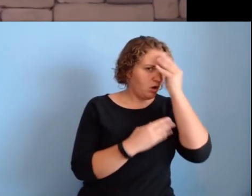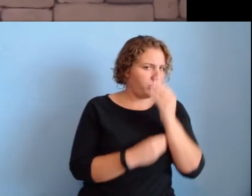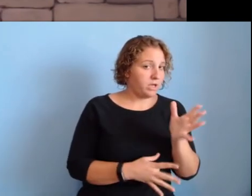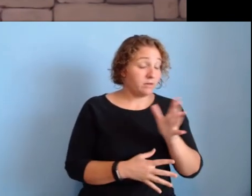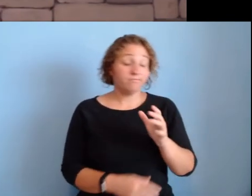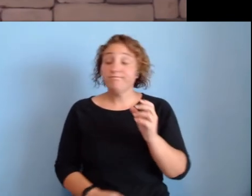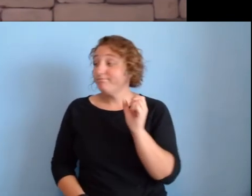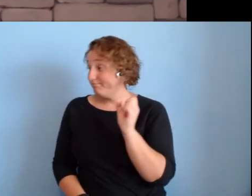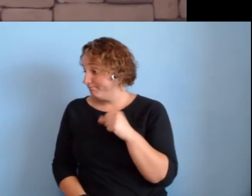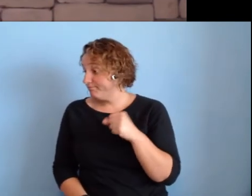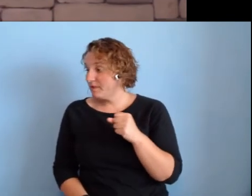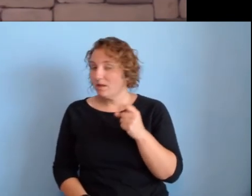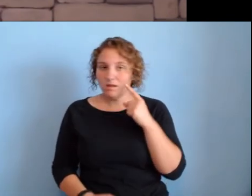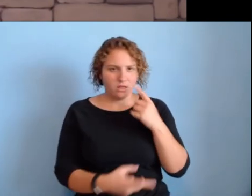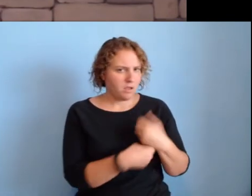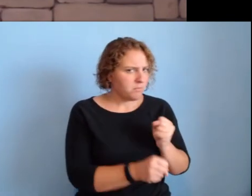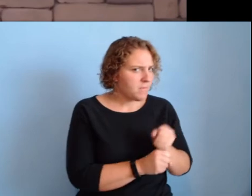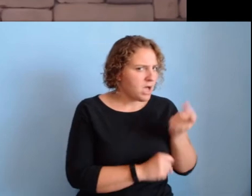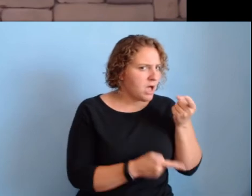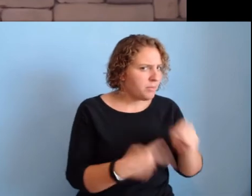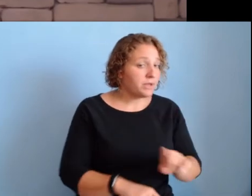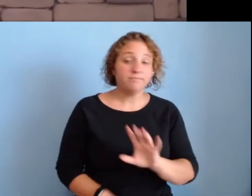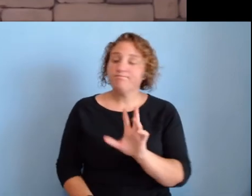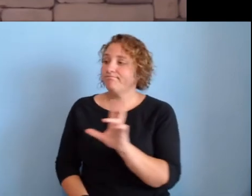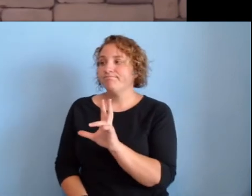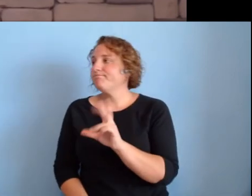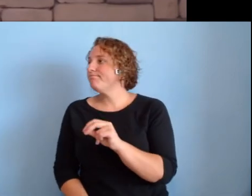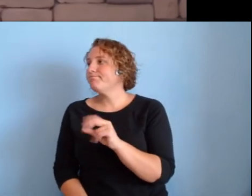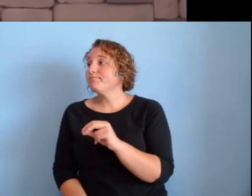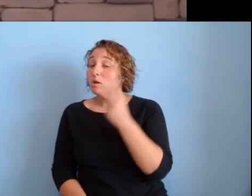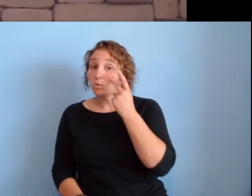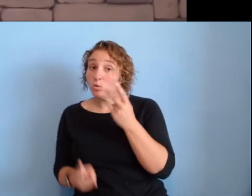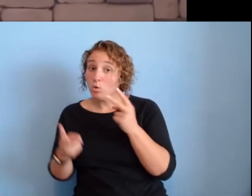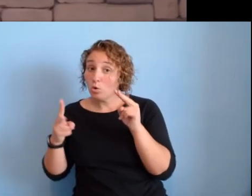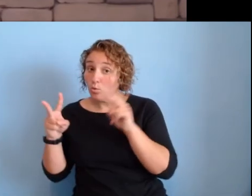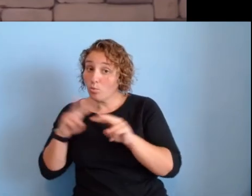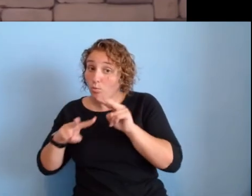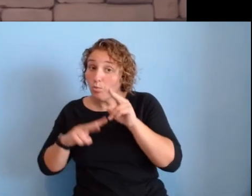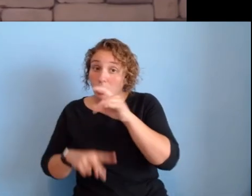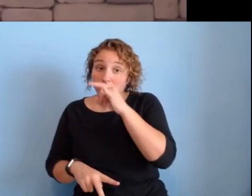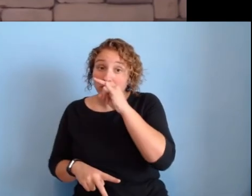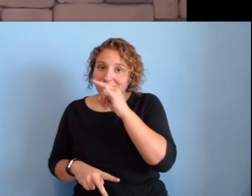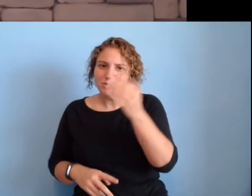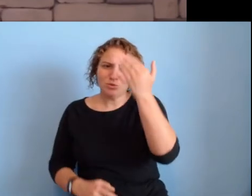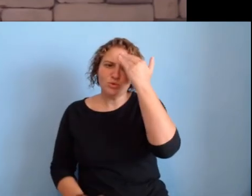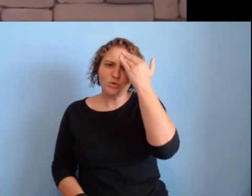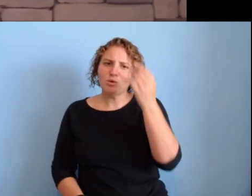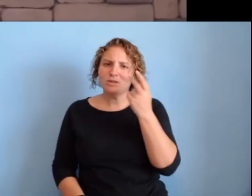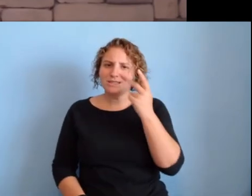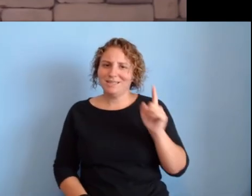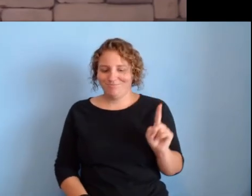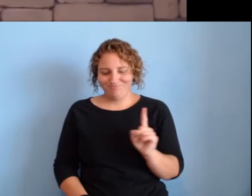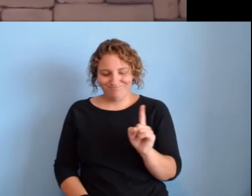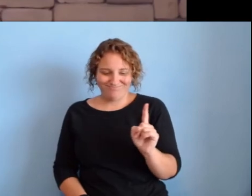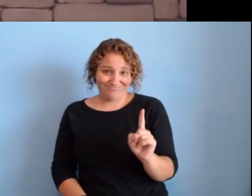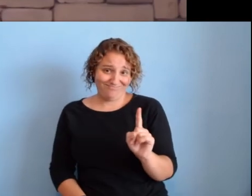Well then he caused it? No. Do you know what your kids are going to do? Especially when they're little? Right? You can see them. They come in, you're like, oh,